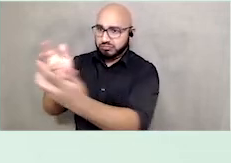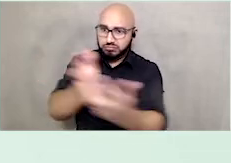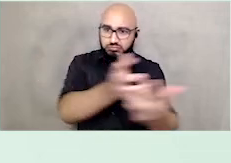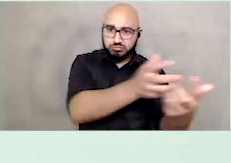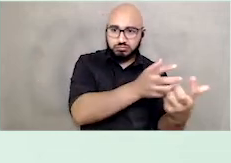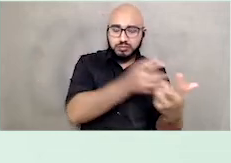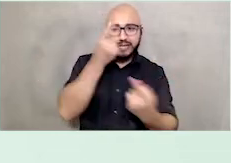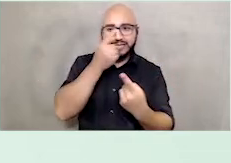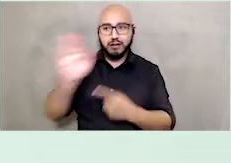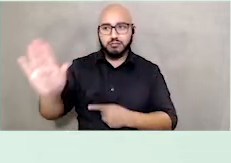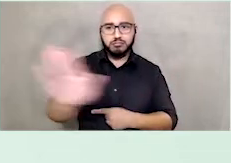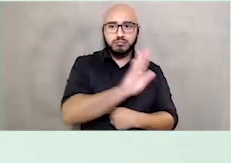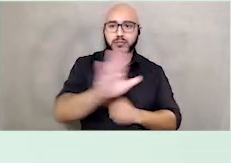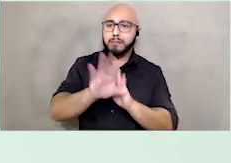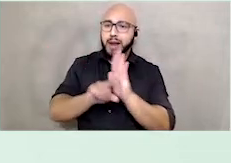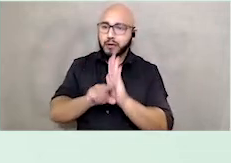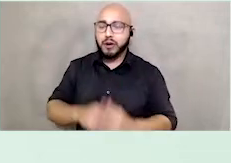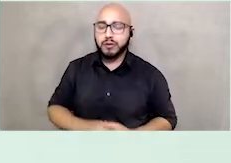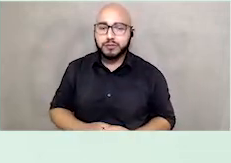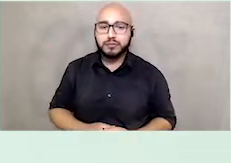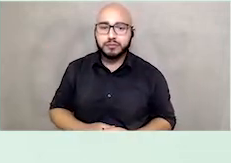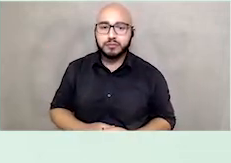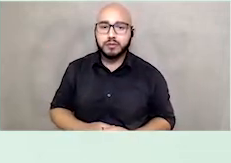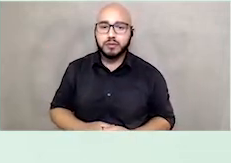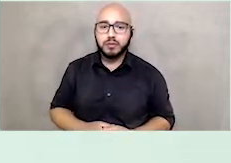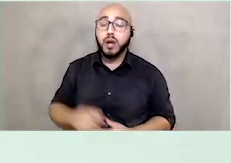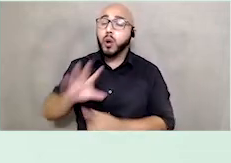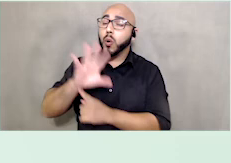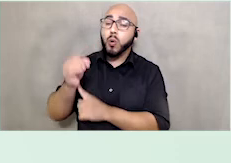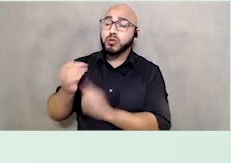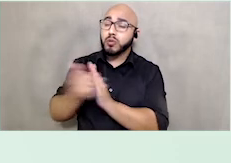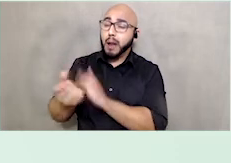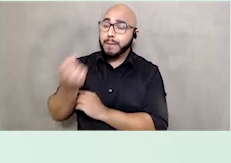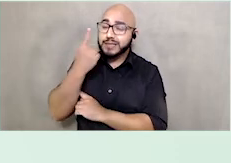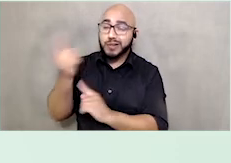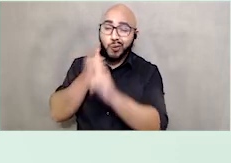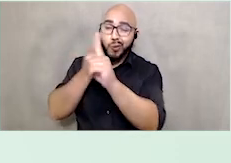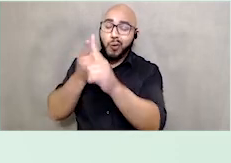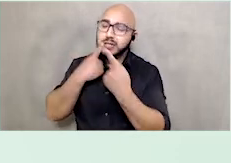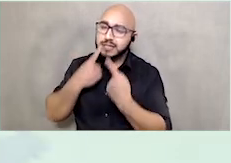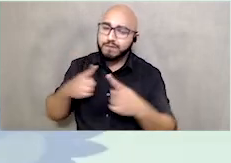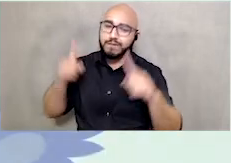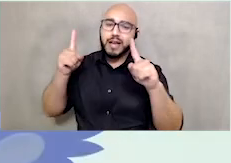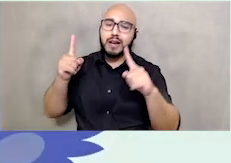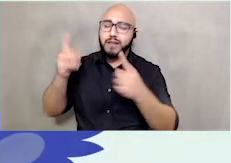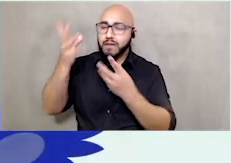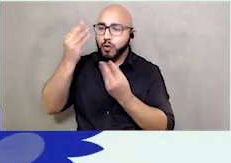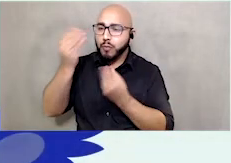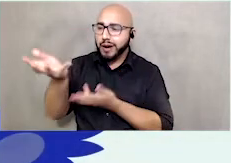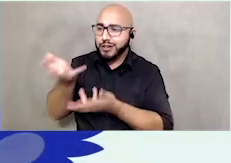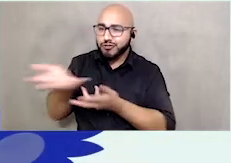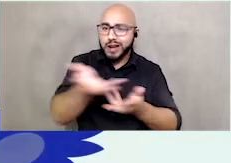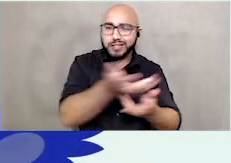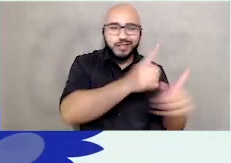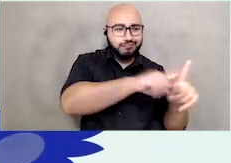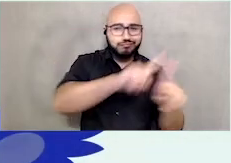people around you. The goal of cultural competency is effective and informed interaction across various cultures. At face